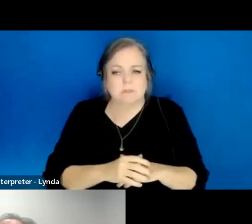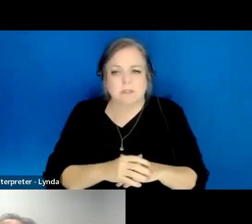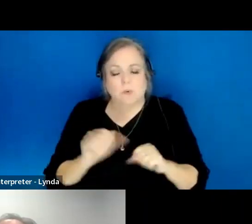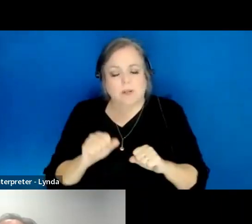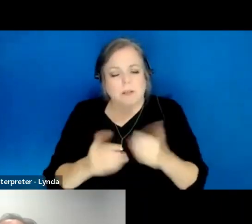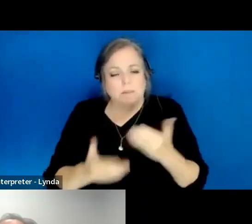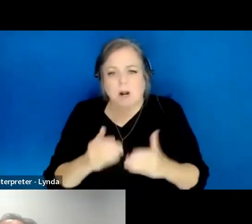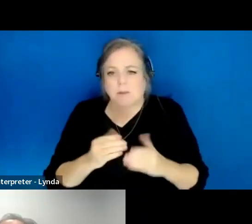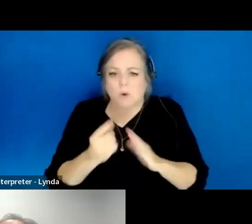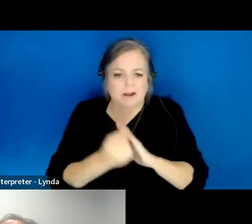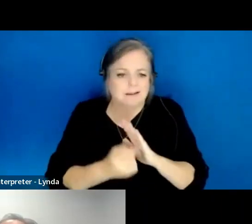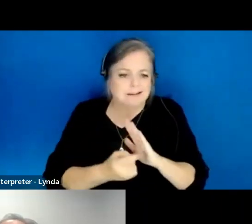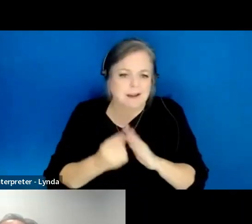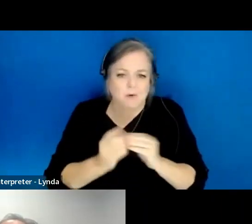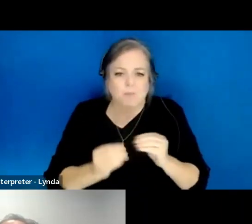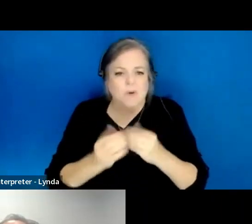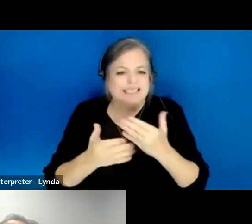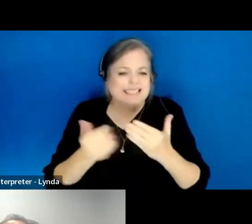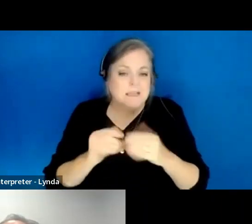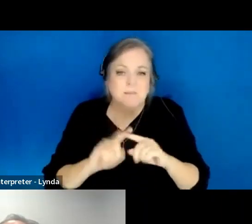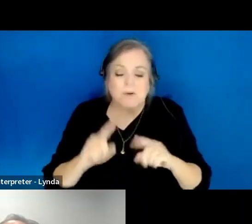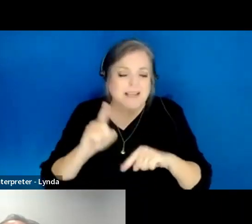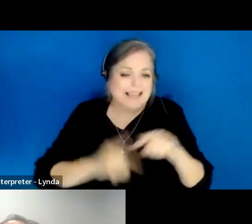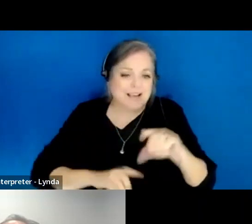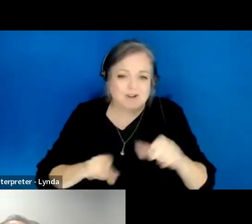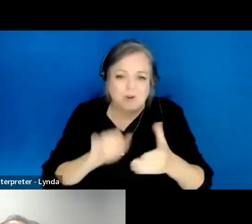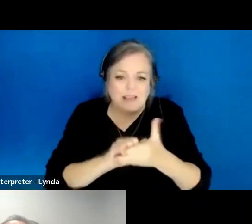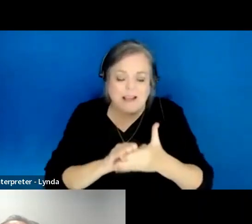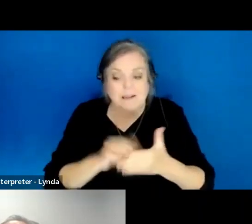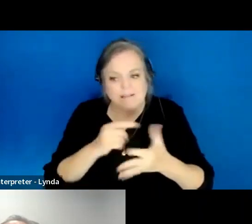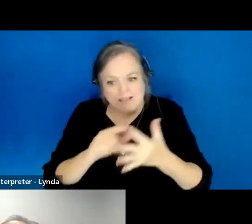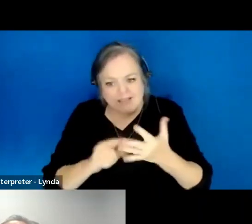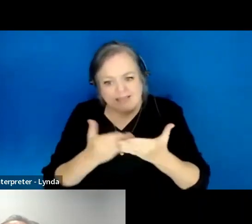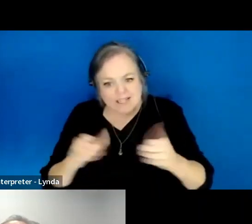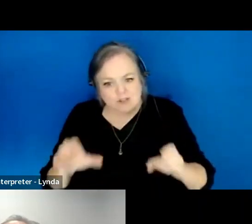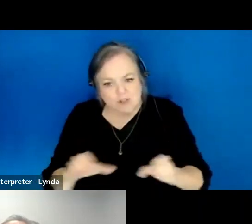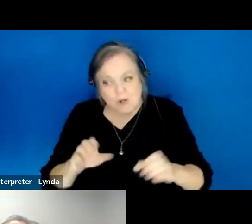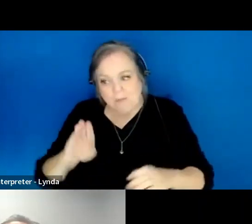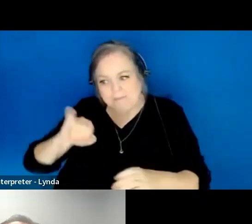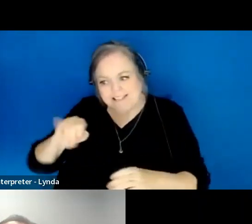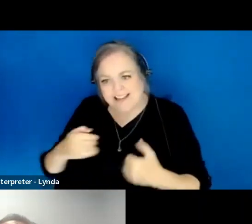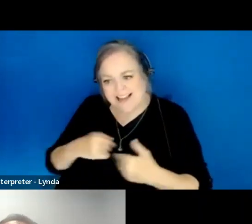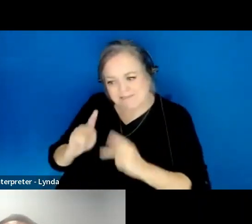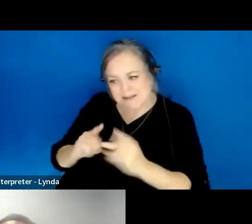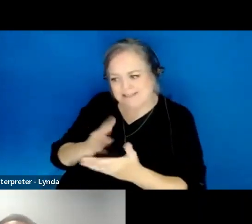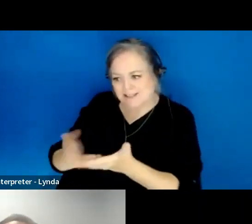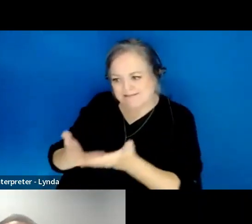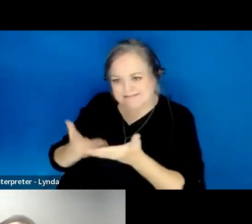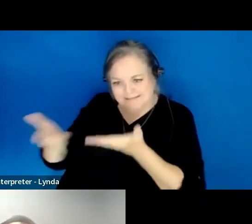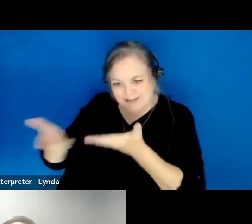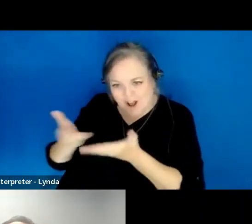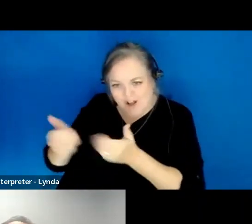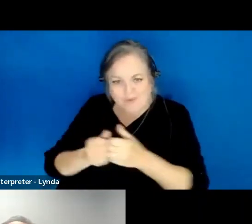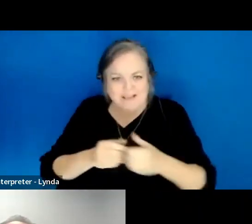probably go another hour easily, but we can't do that because we've got things to do. BJ's got people to talk to. Nikita's got stuff to do.